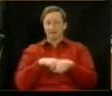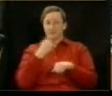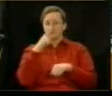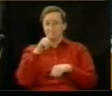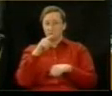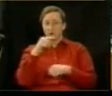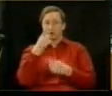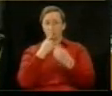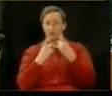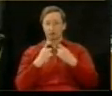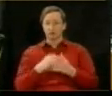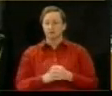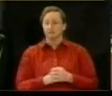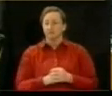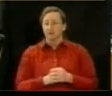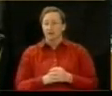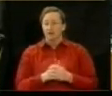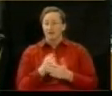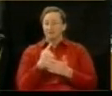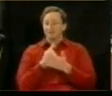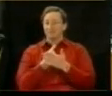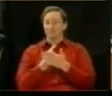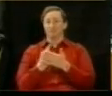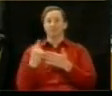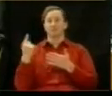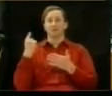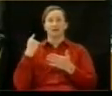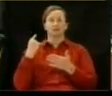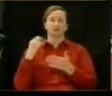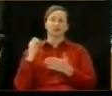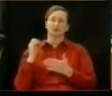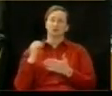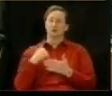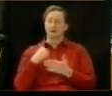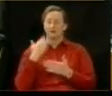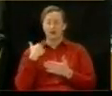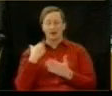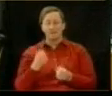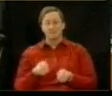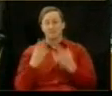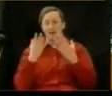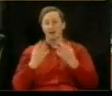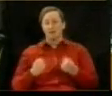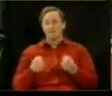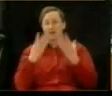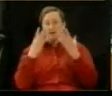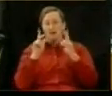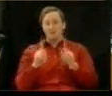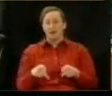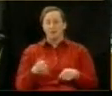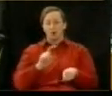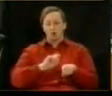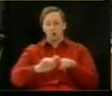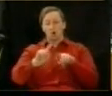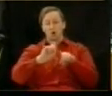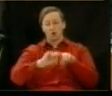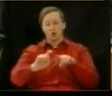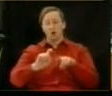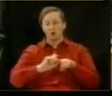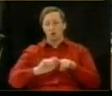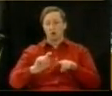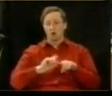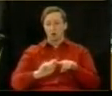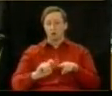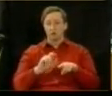the last week or so, I've had just an unbelievable number of people calling, wanting a position. Let's just start with